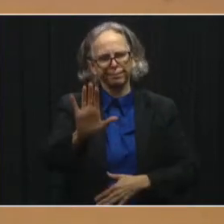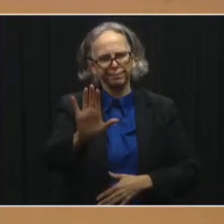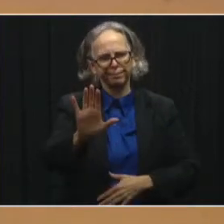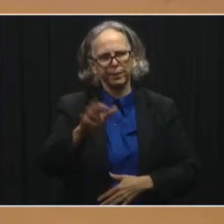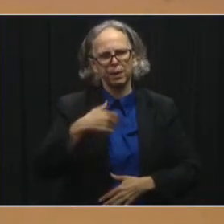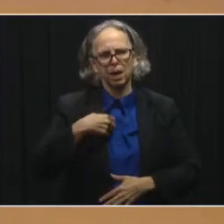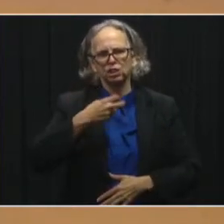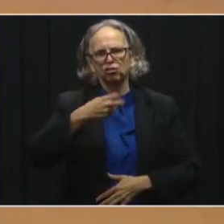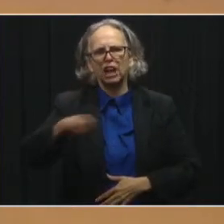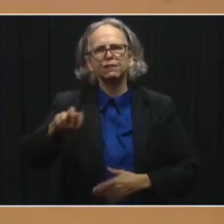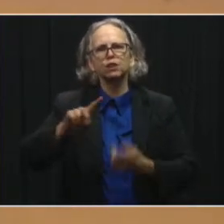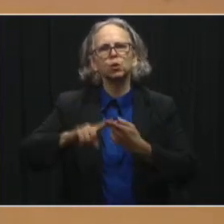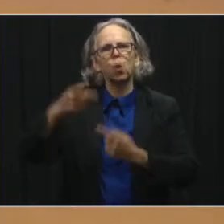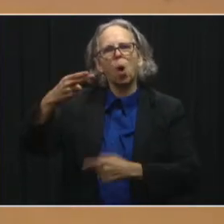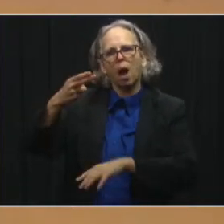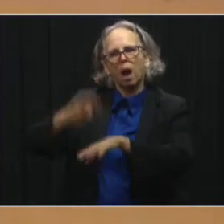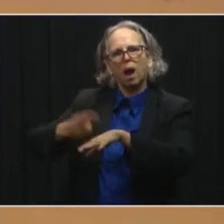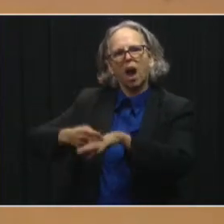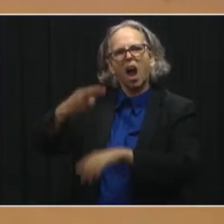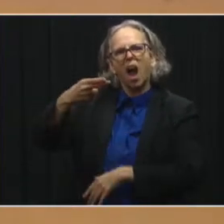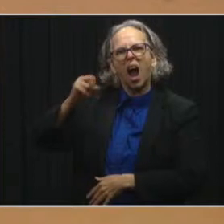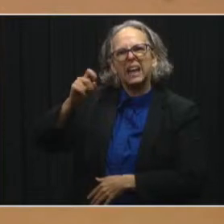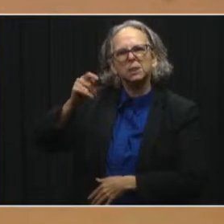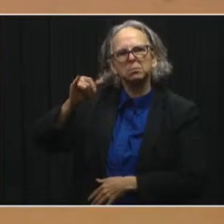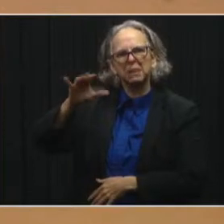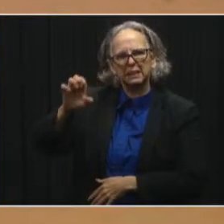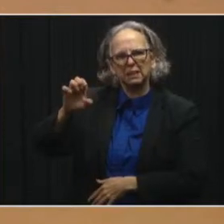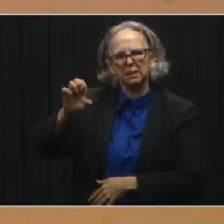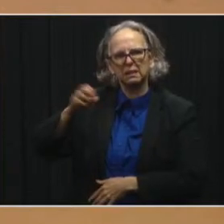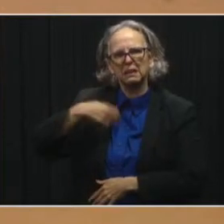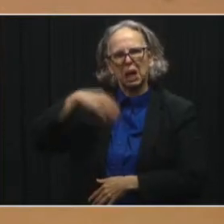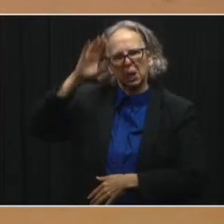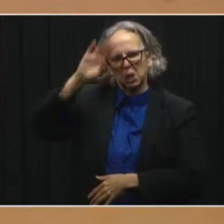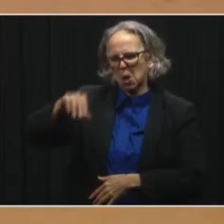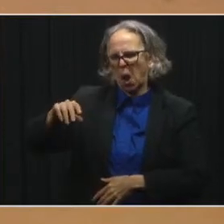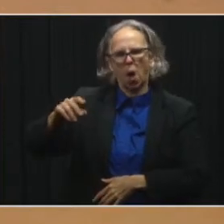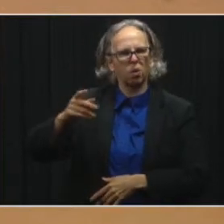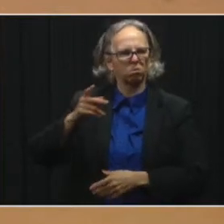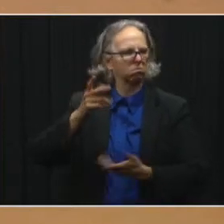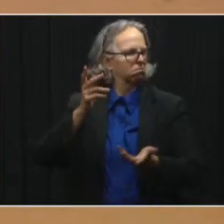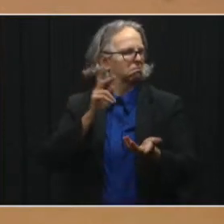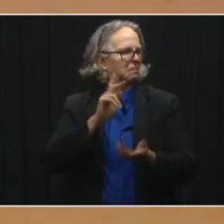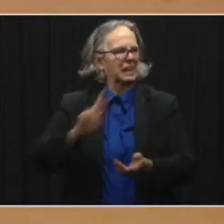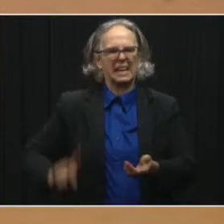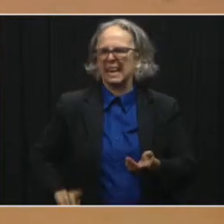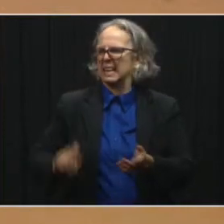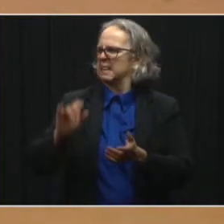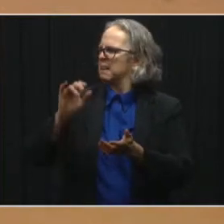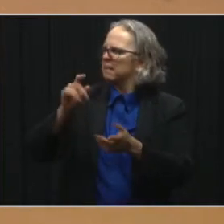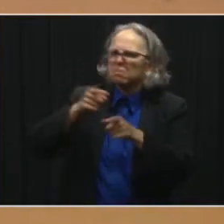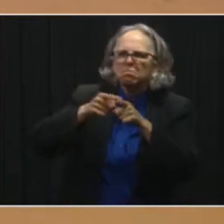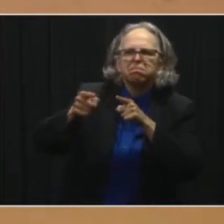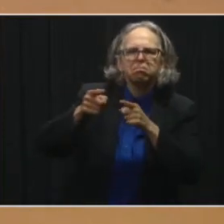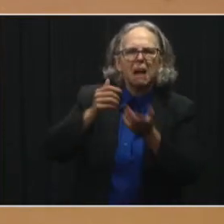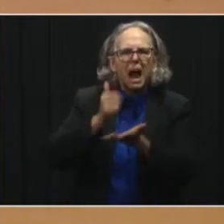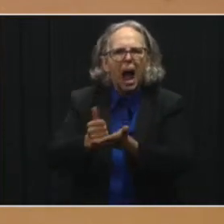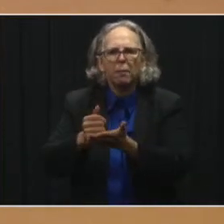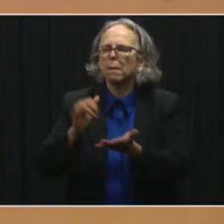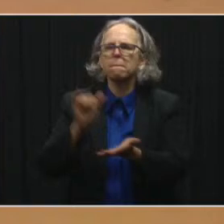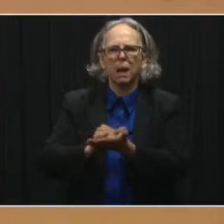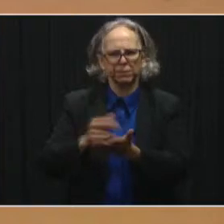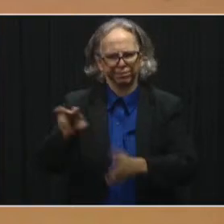there was no way they were getting to a nephrologist. In our community hospital, we don't have a pulmonologist, critical care